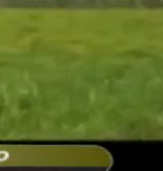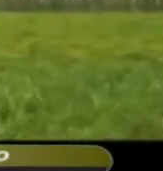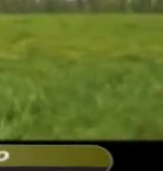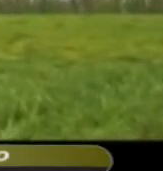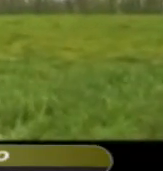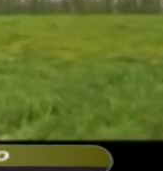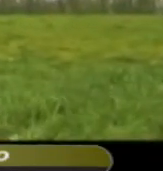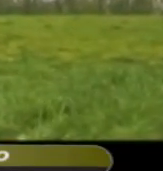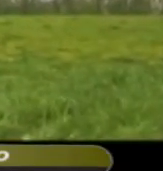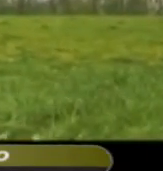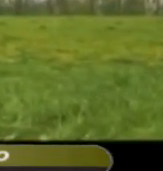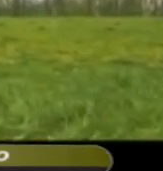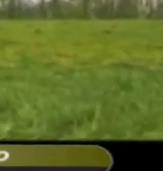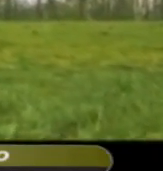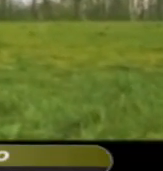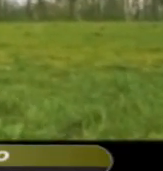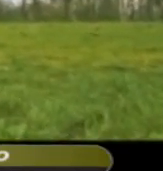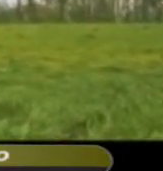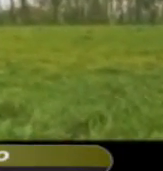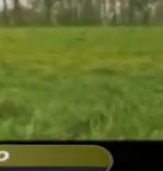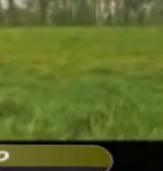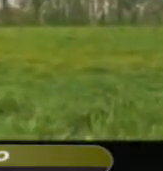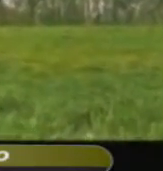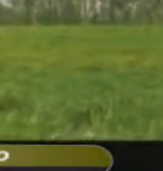lover. I deserve her.